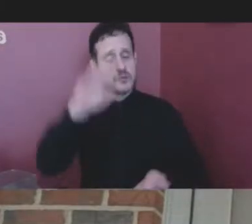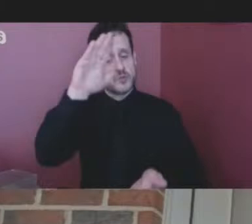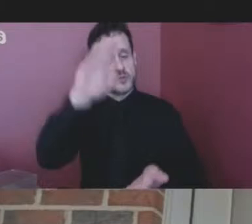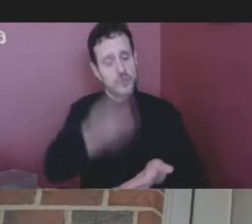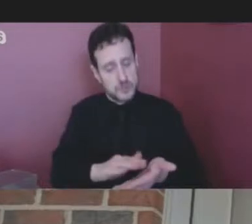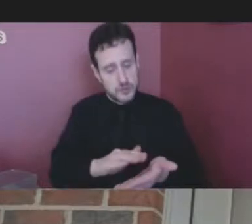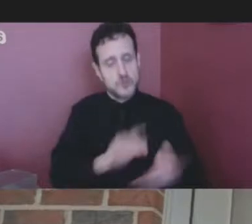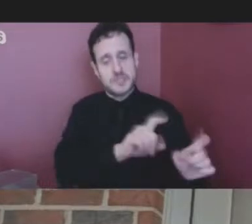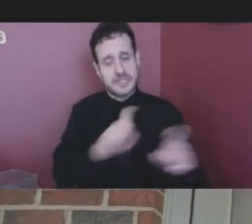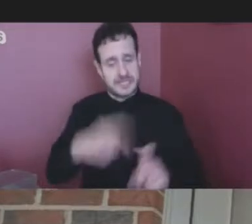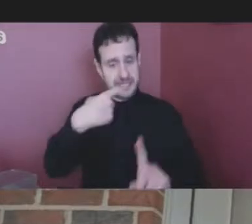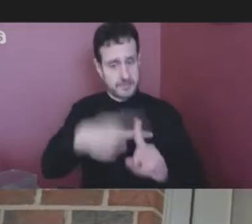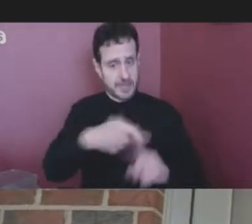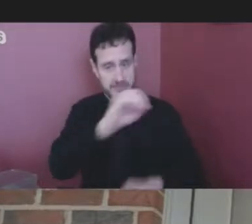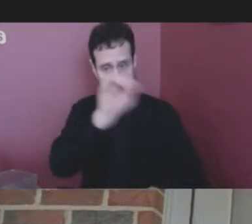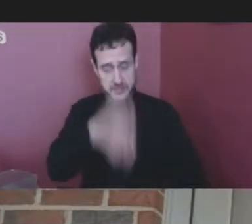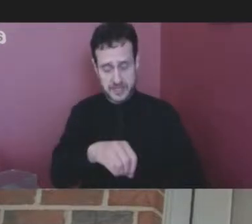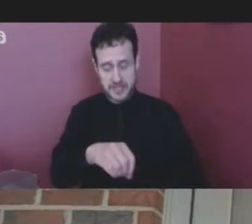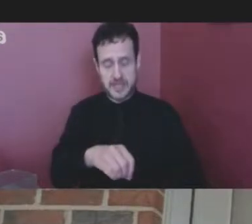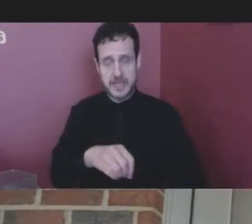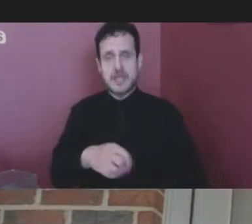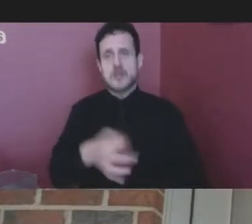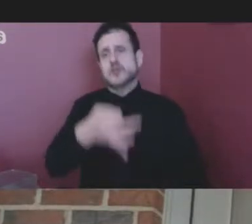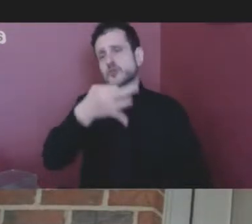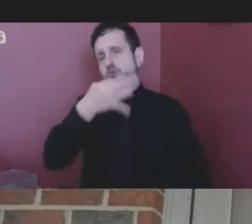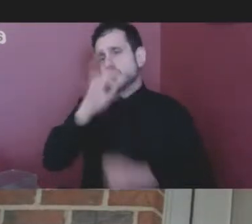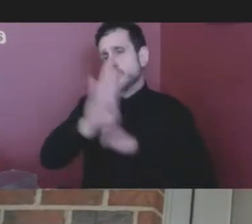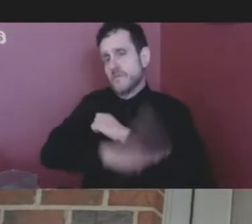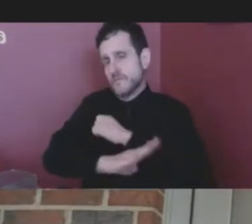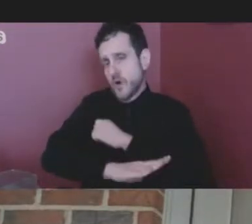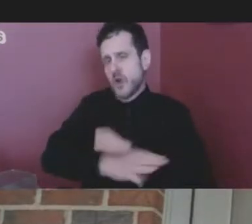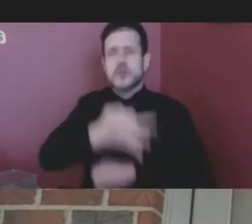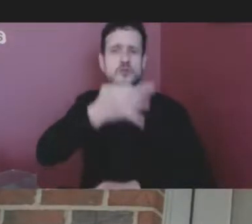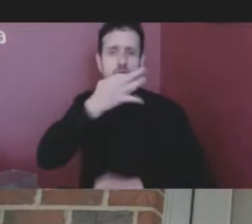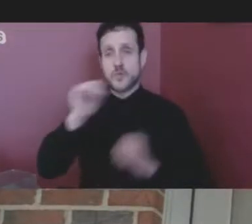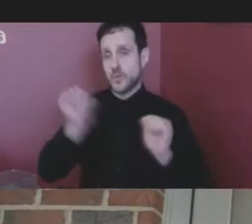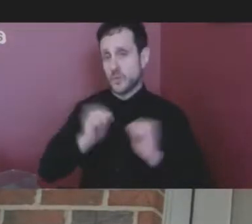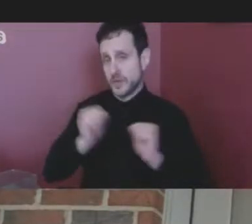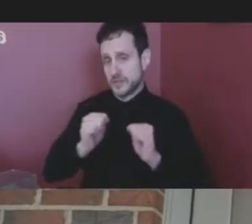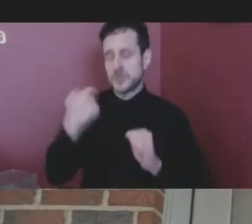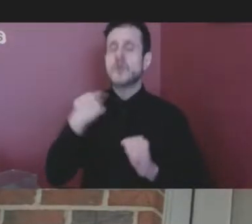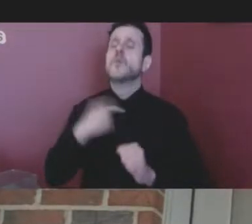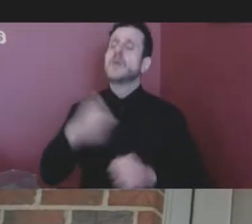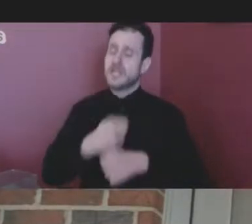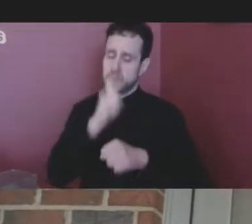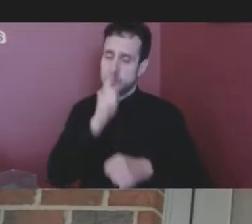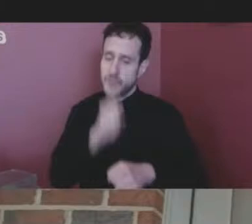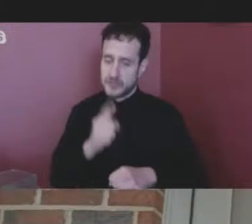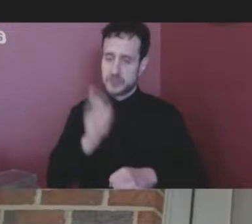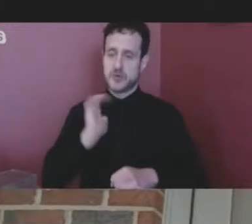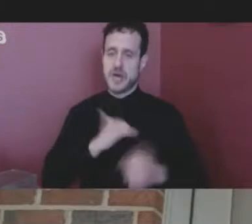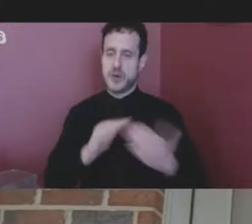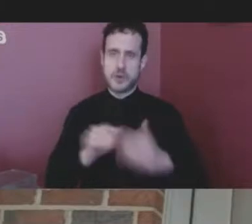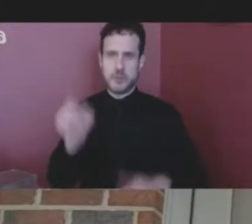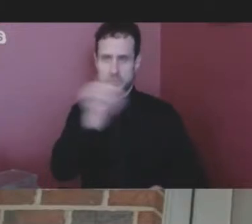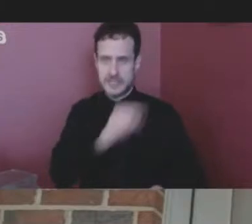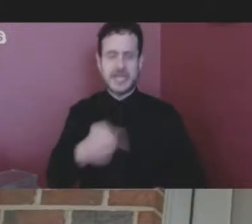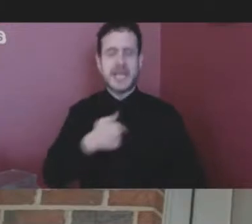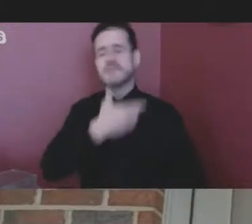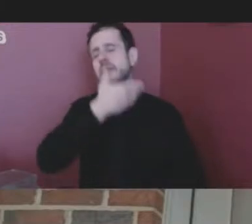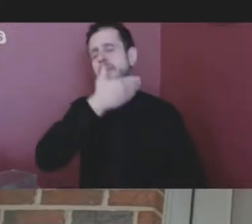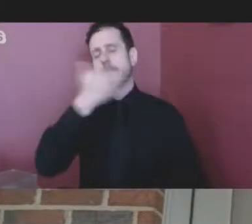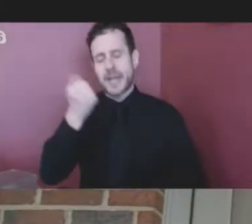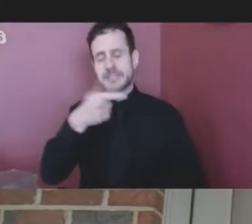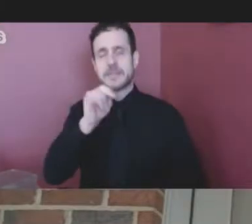winter holiday seasons, IDPH is committed to ensuring our communities have the best public health guidance